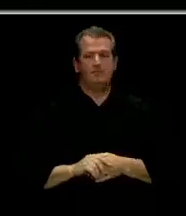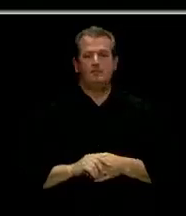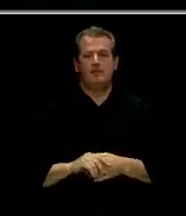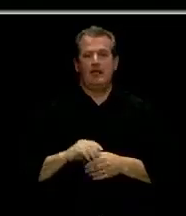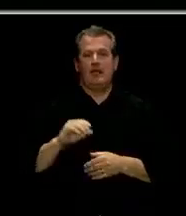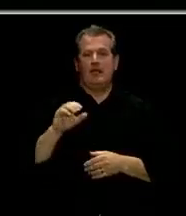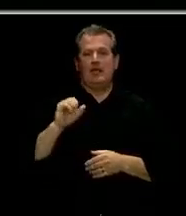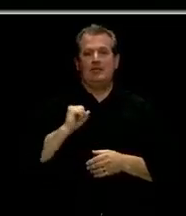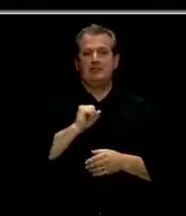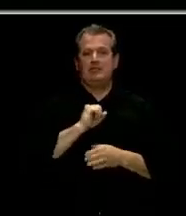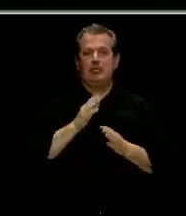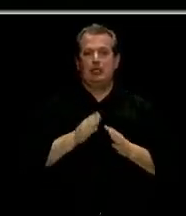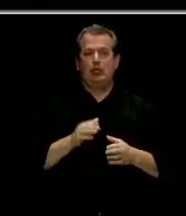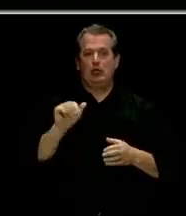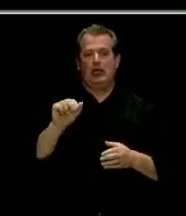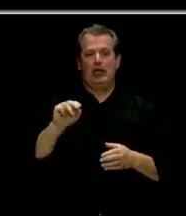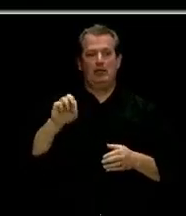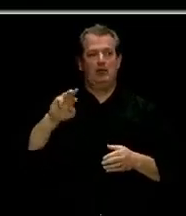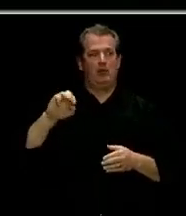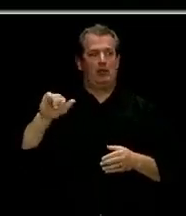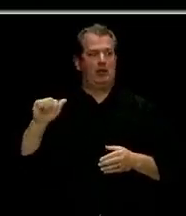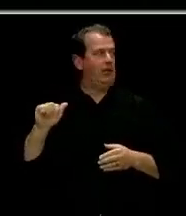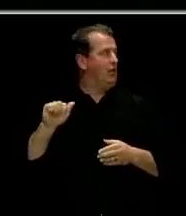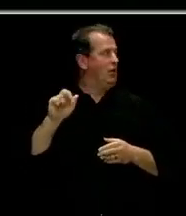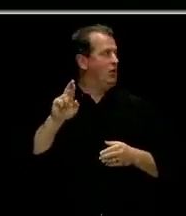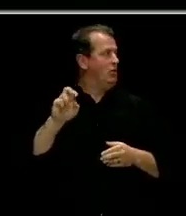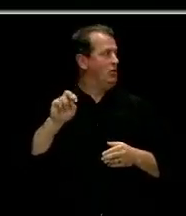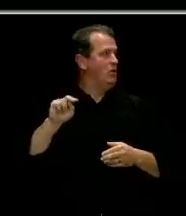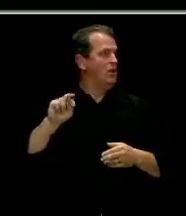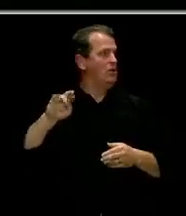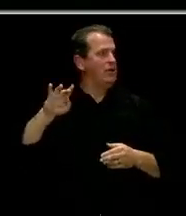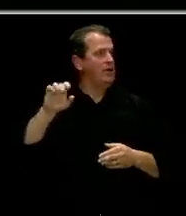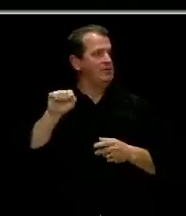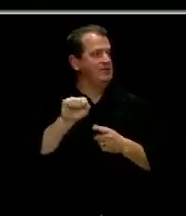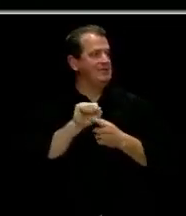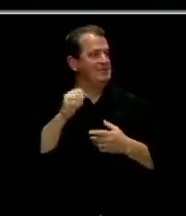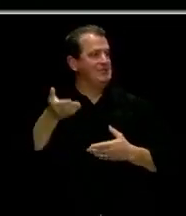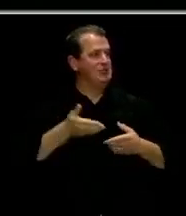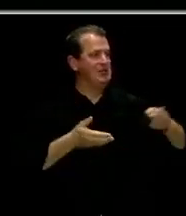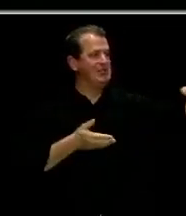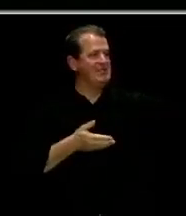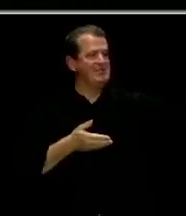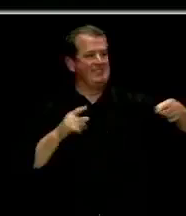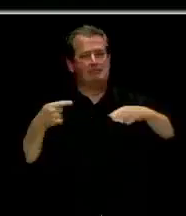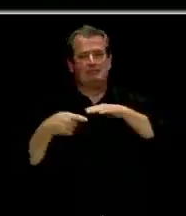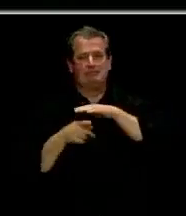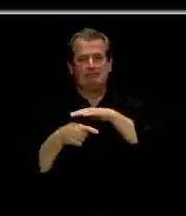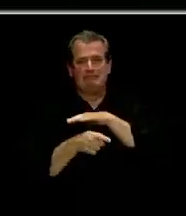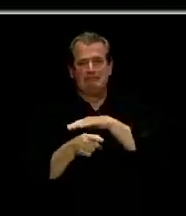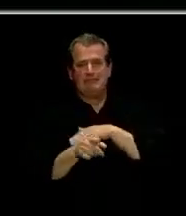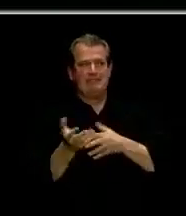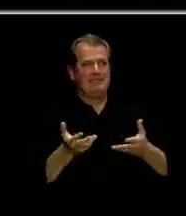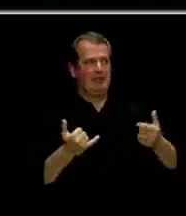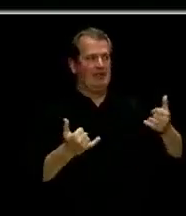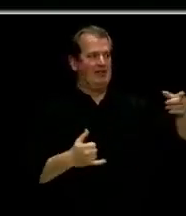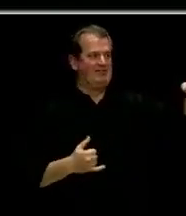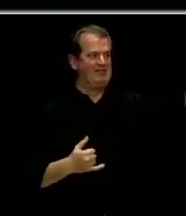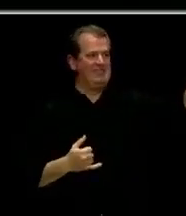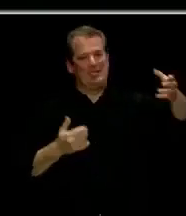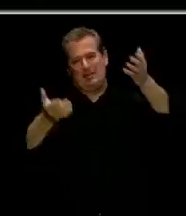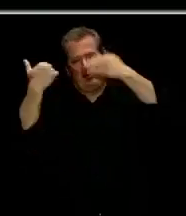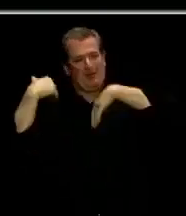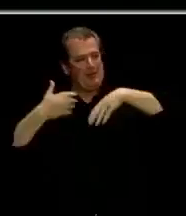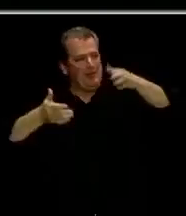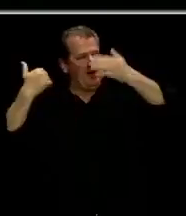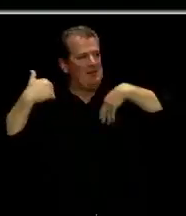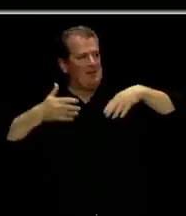Senator Ana Maria Rodriguez has just joined us. And how'd you sneak in, right? What are you hiding over here? Come on up, come